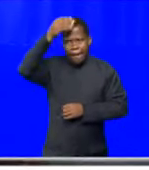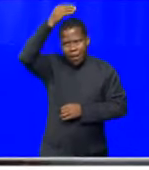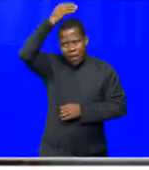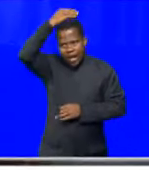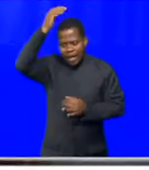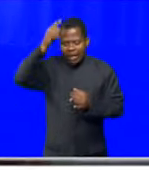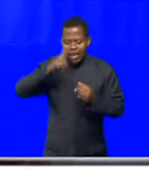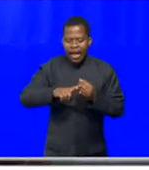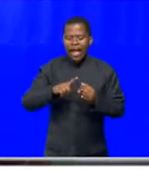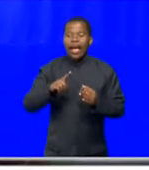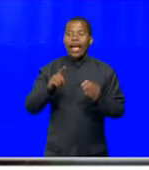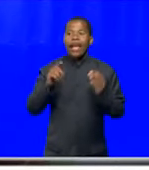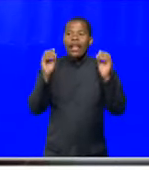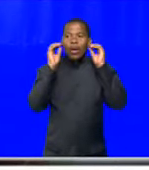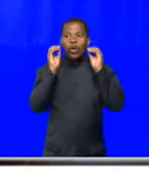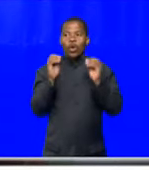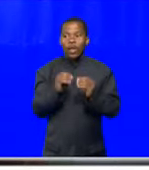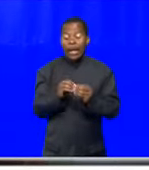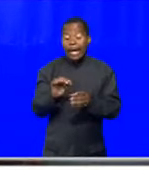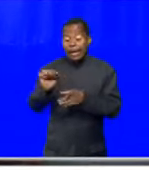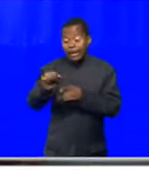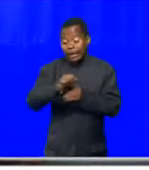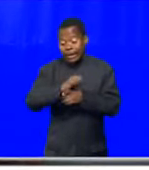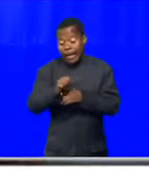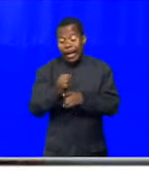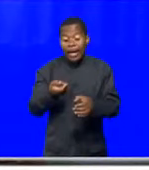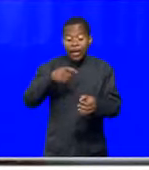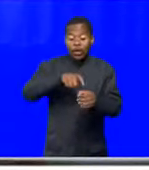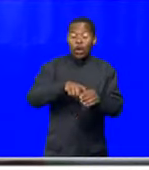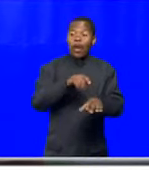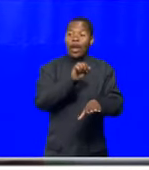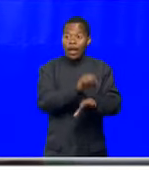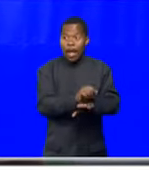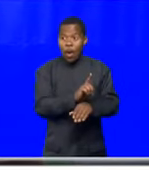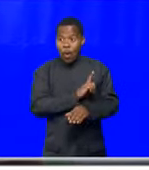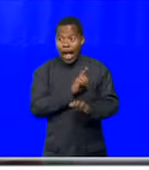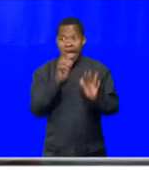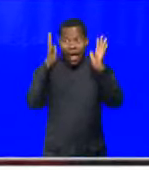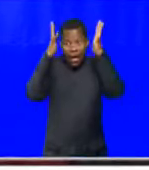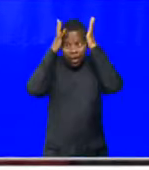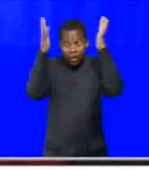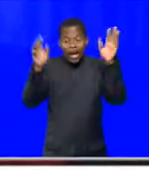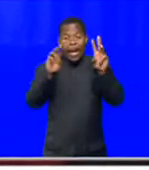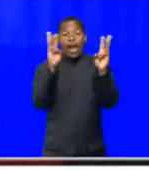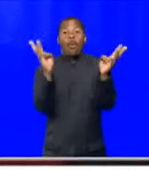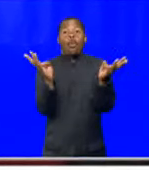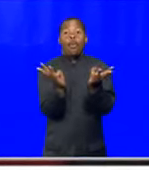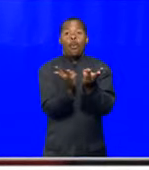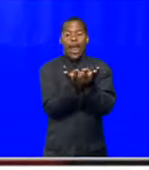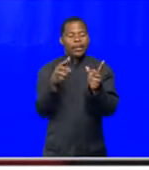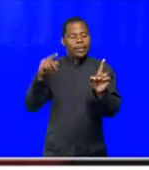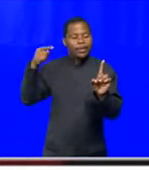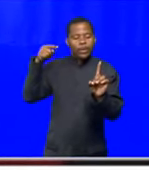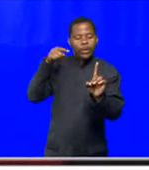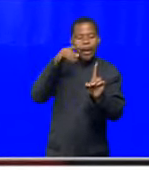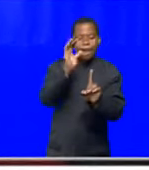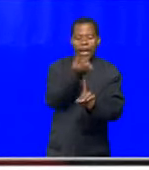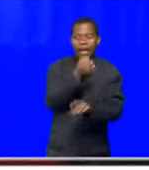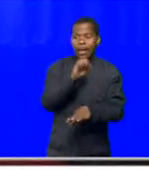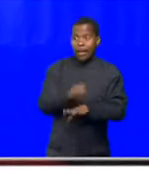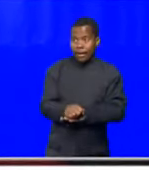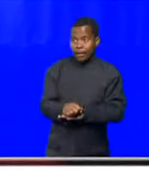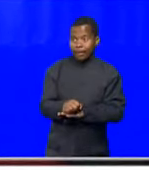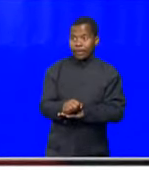professionals in an effort for the country to meet global targets. Taiwan Ambassador in the Kingdom,